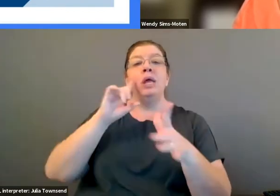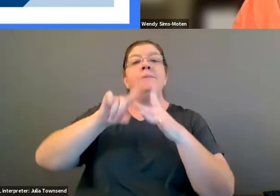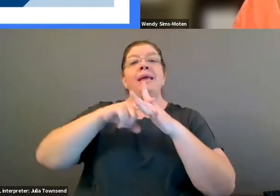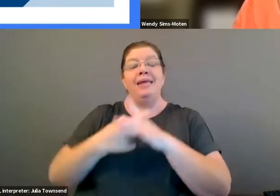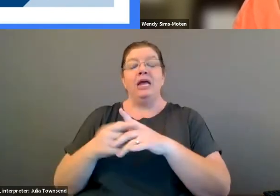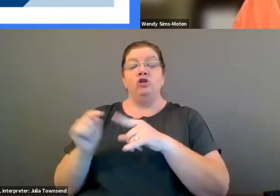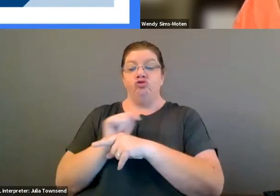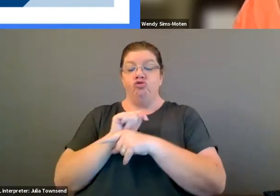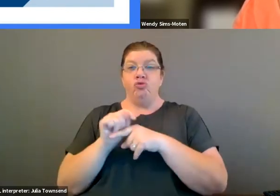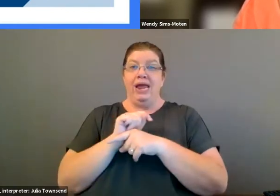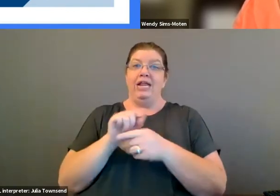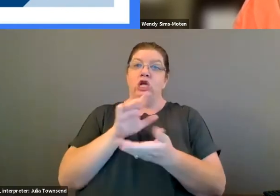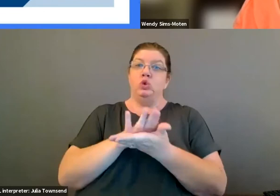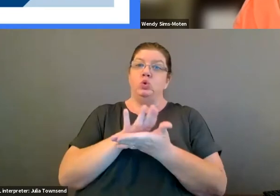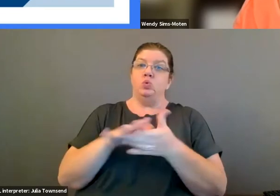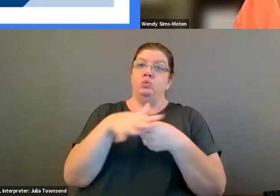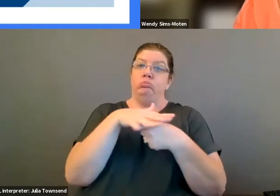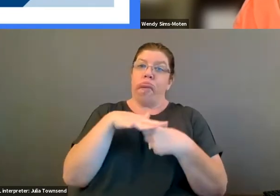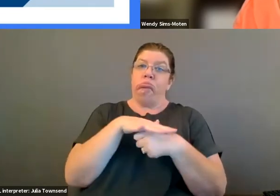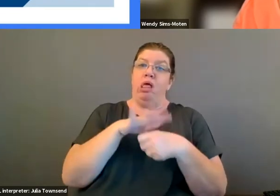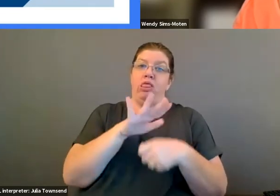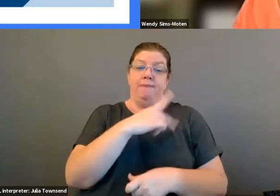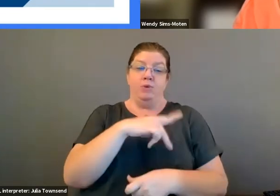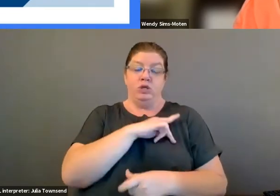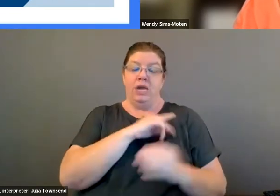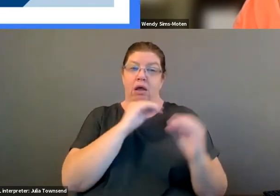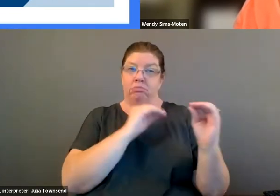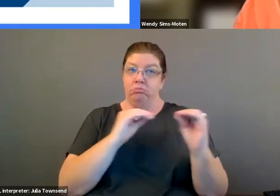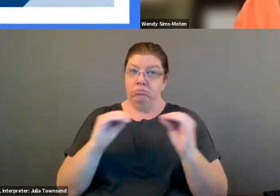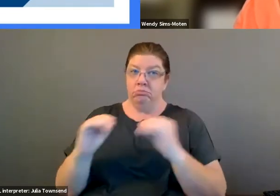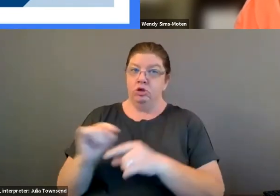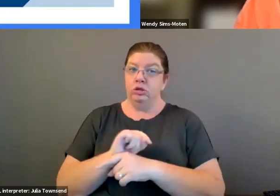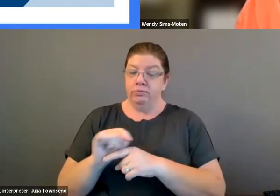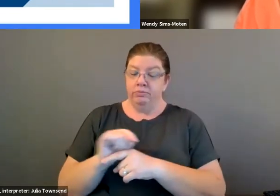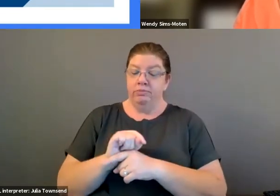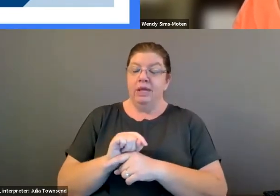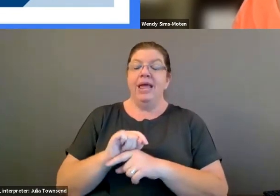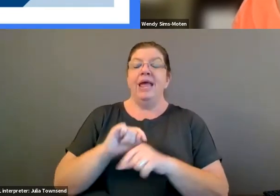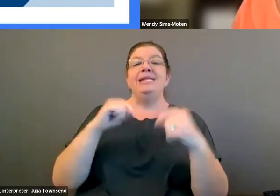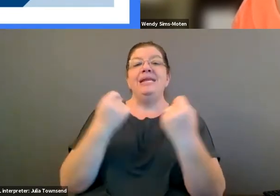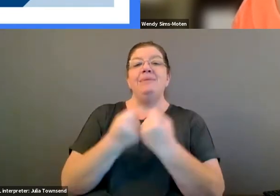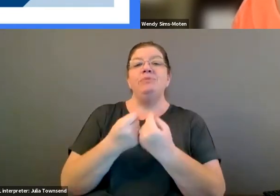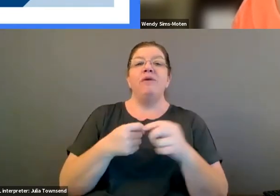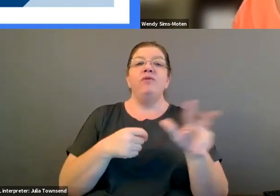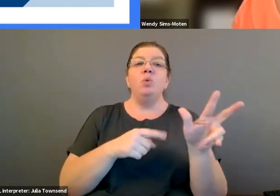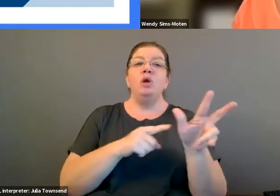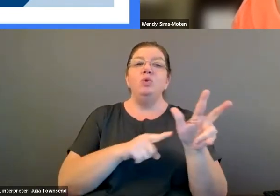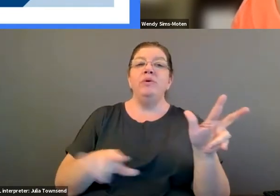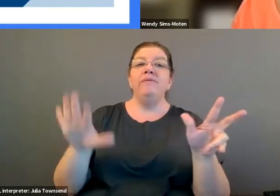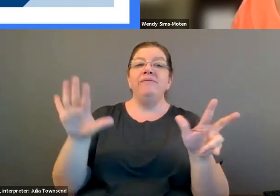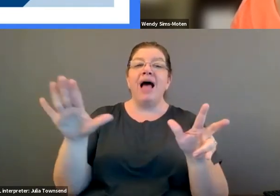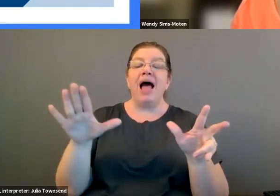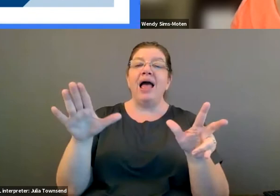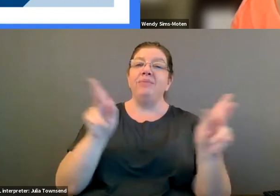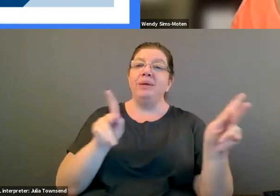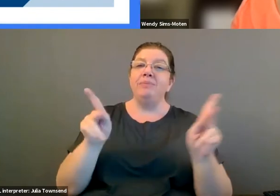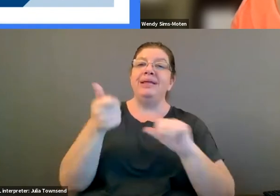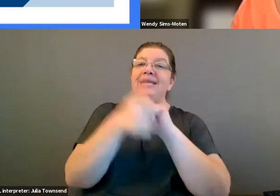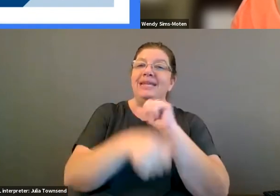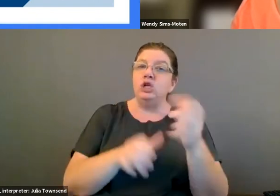of site personnel. And there will be teams of 3 to 5 individuals on each site who